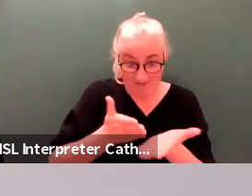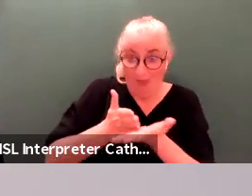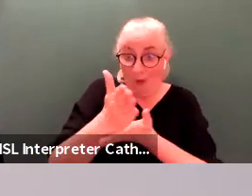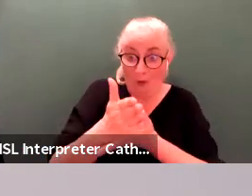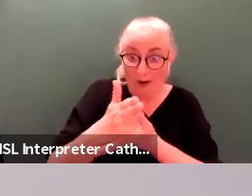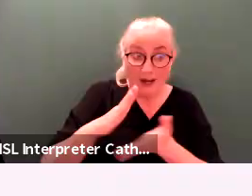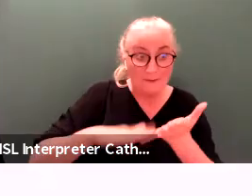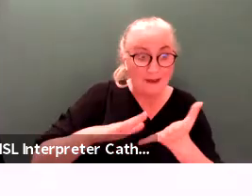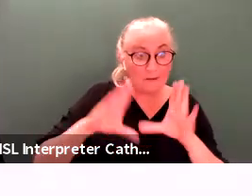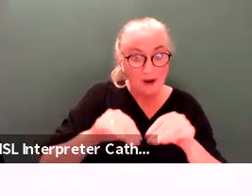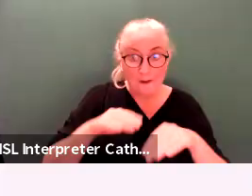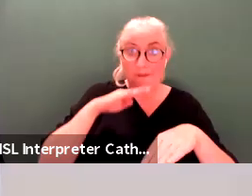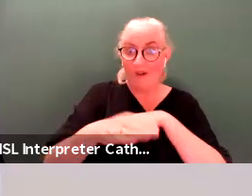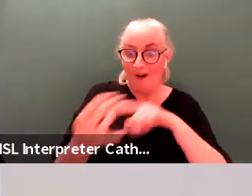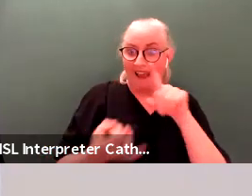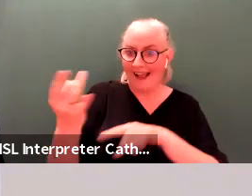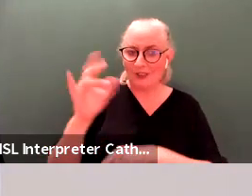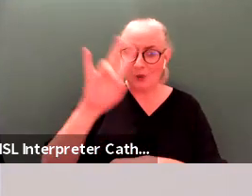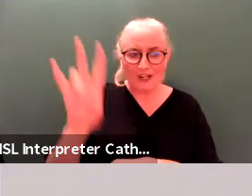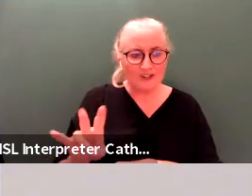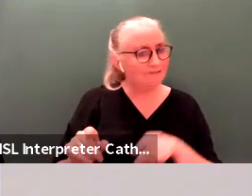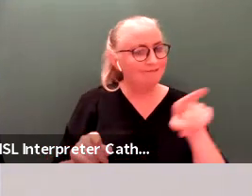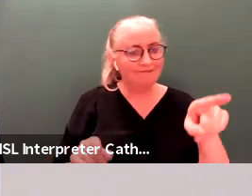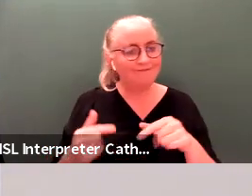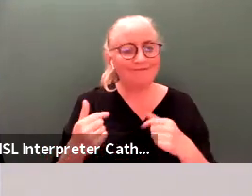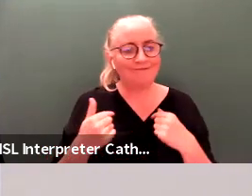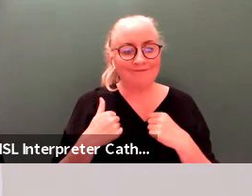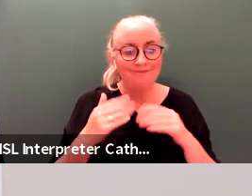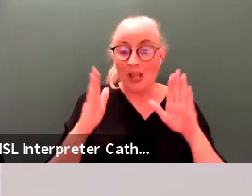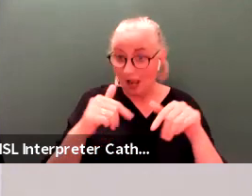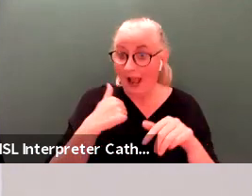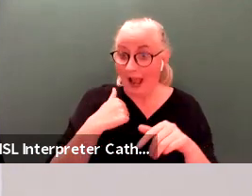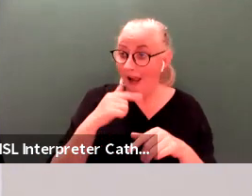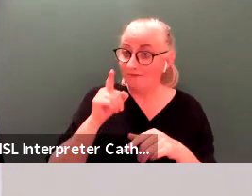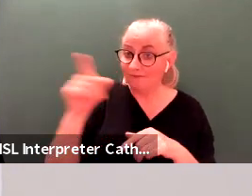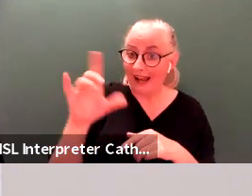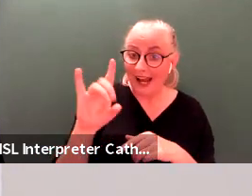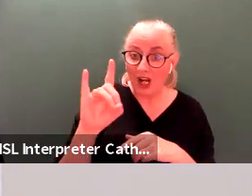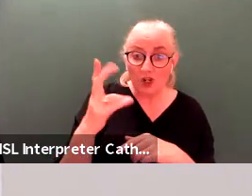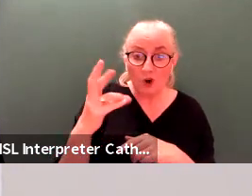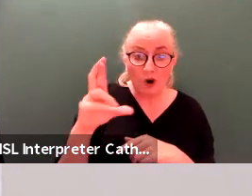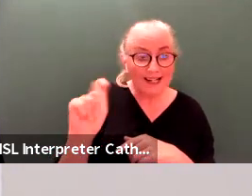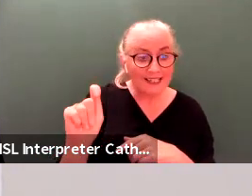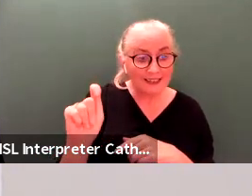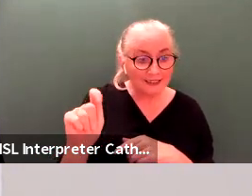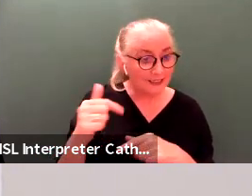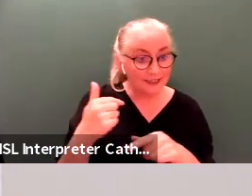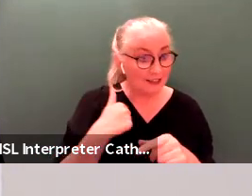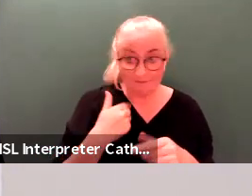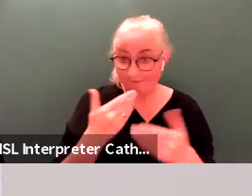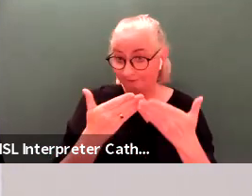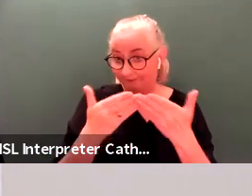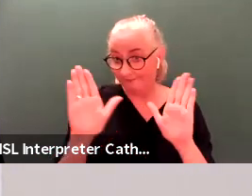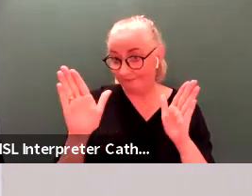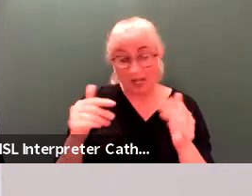to start asking questions about it. But yeah, I wasn't a candidate anyway for HRT, so I'm just kind of winging it, as they say. You're just